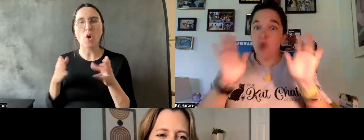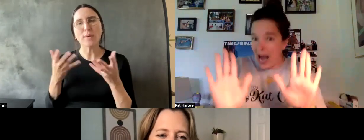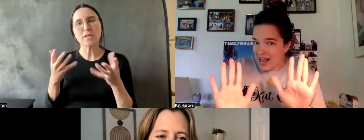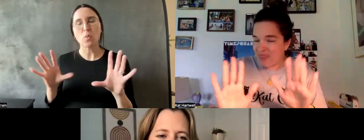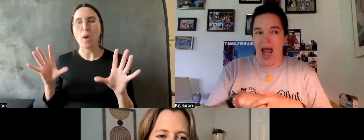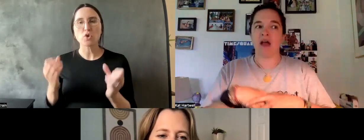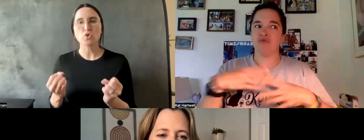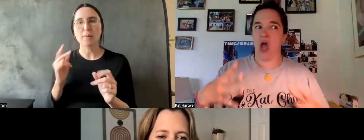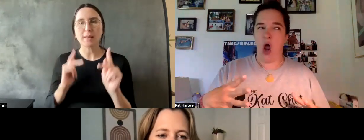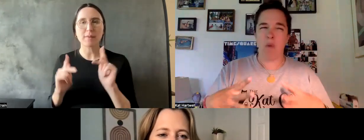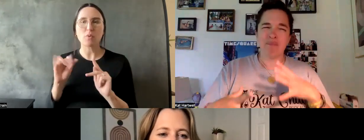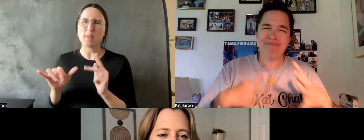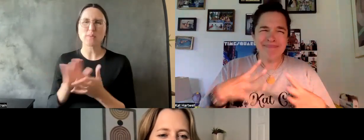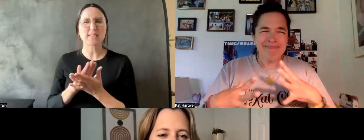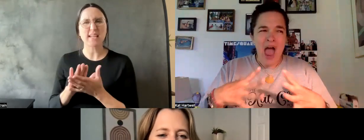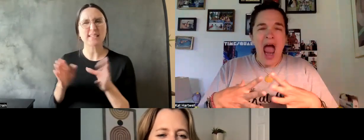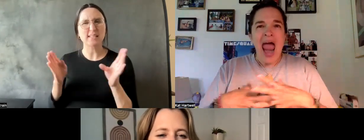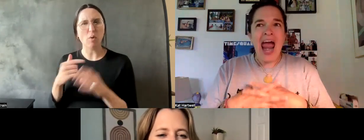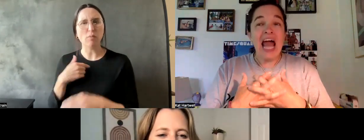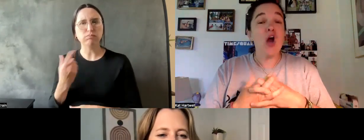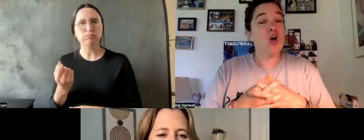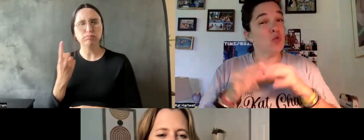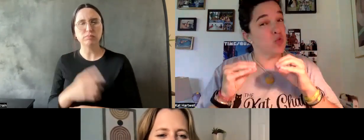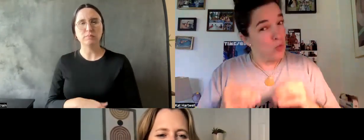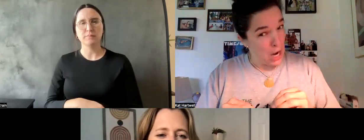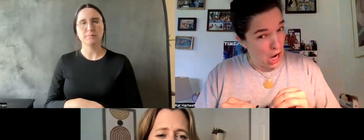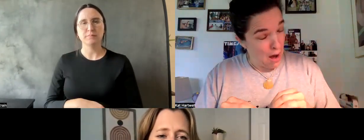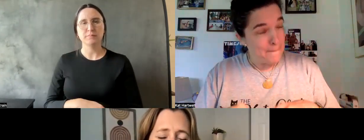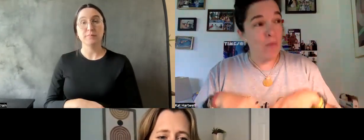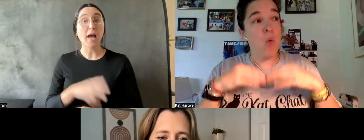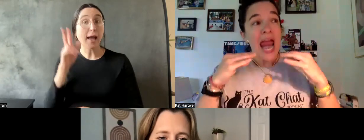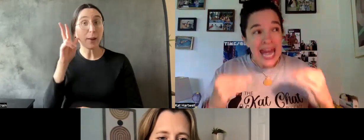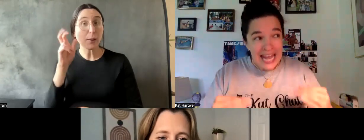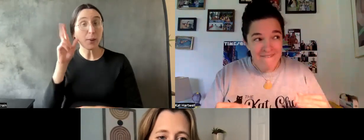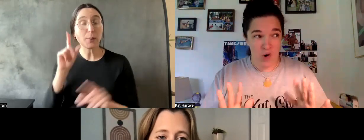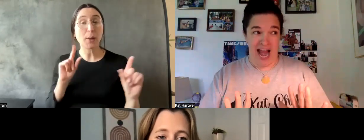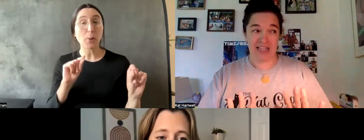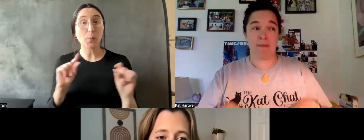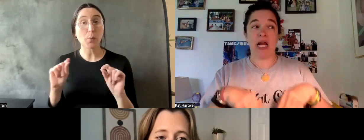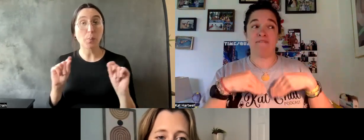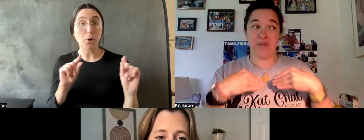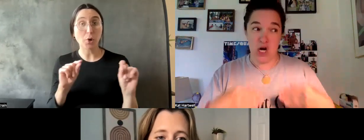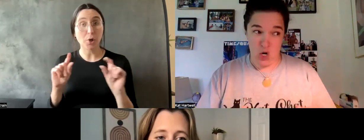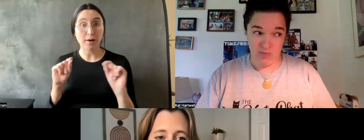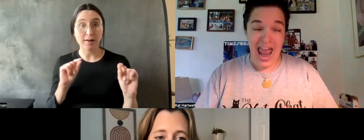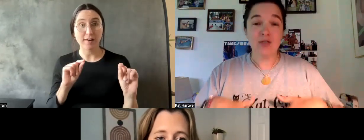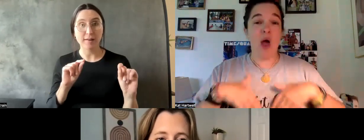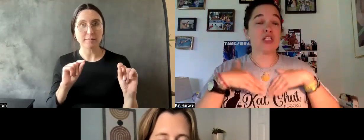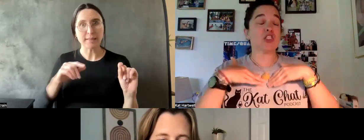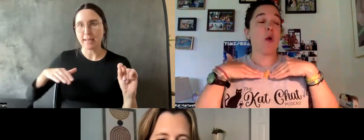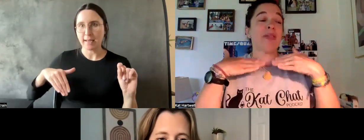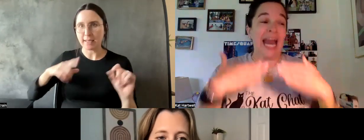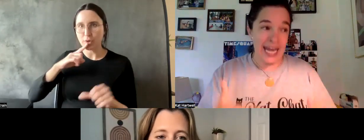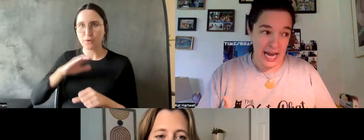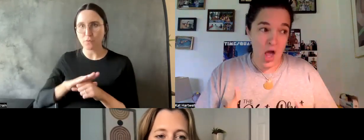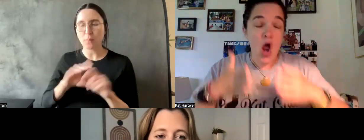whatever. So I get that. So, and I heard a rumor. I'm waiting for that to be confirmed so I